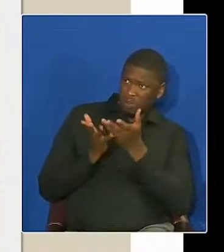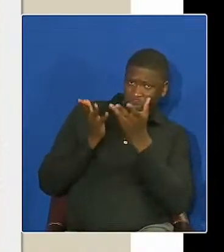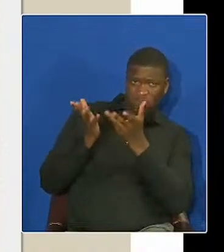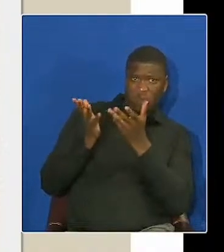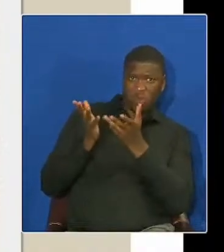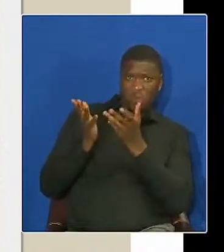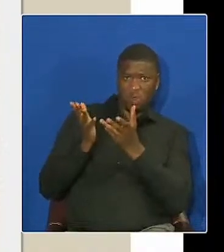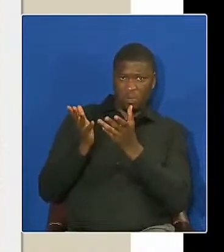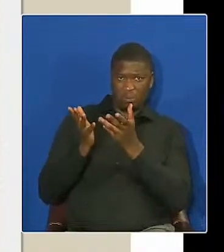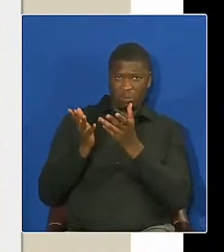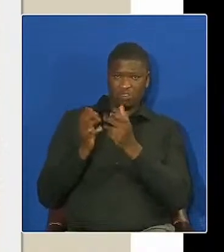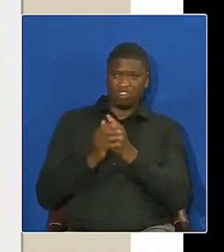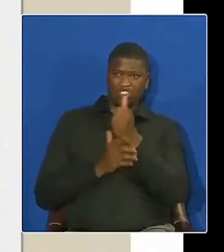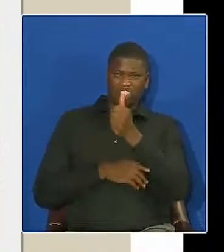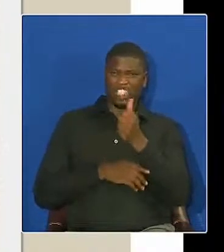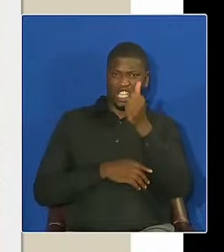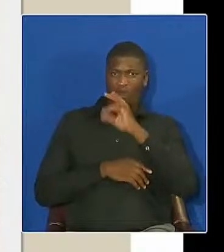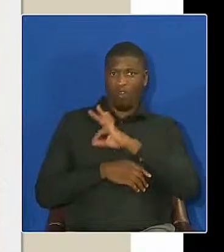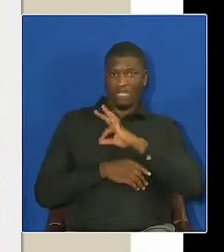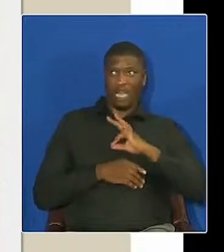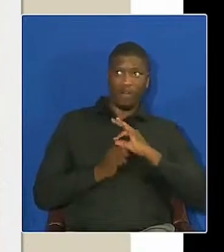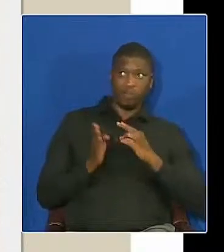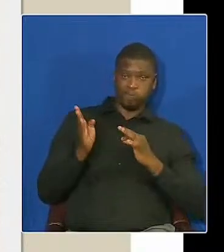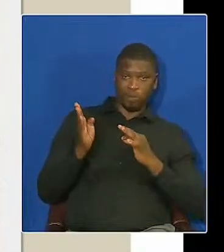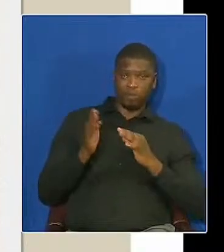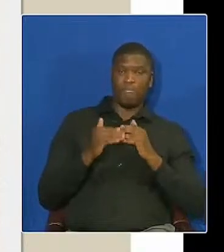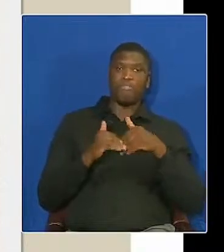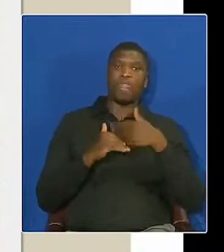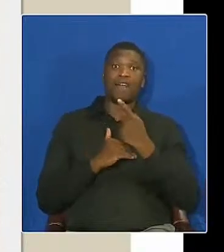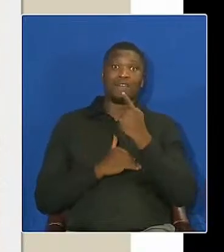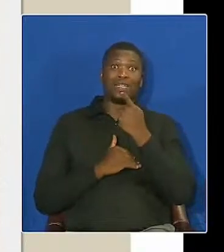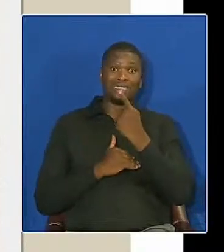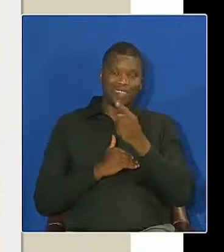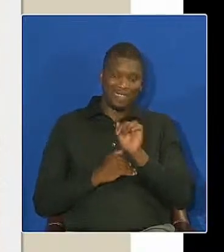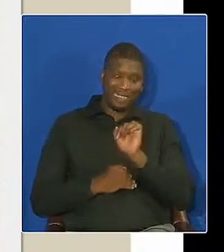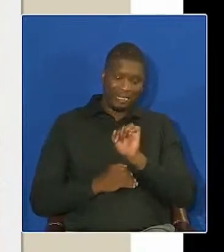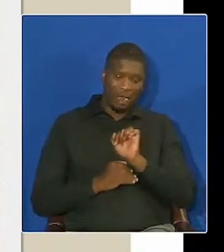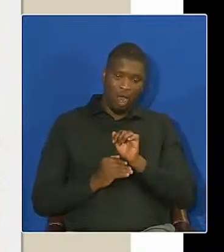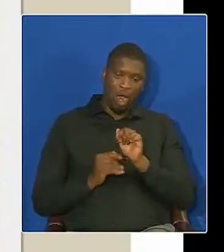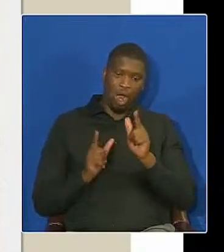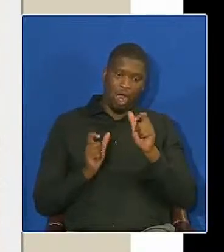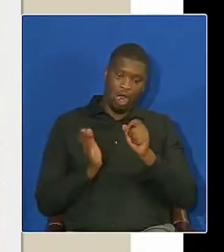Chief. Then the screenshot, it is for